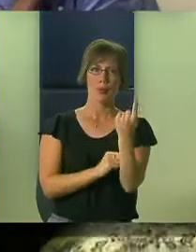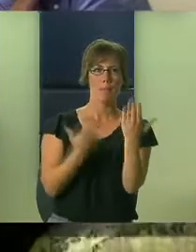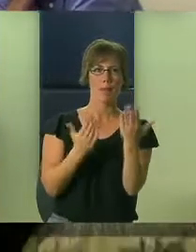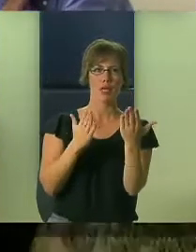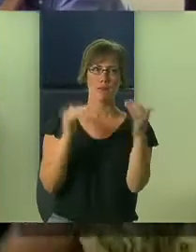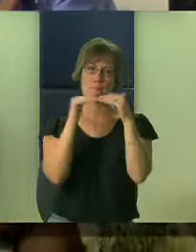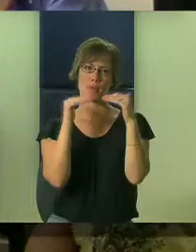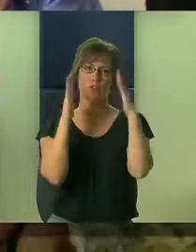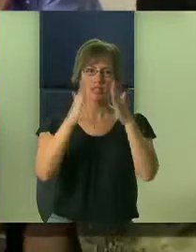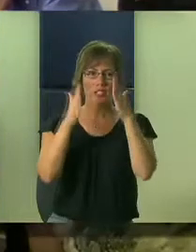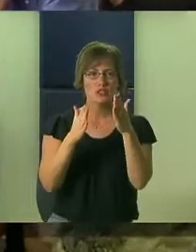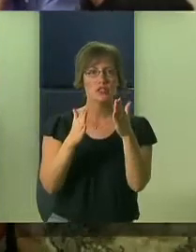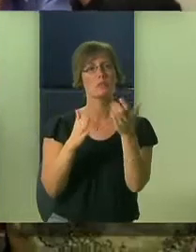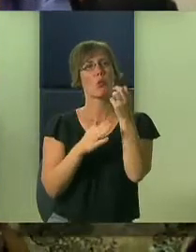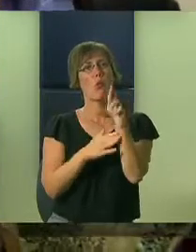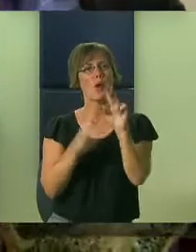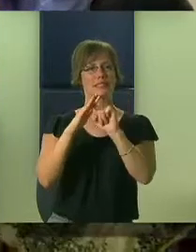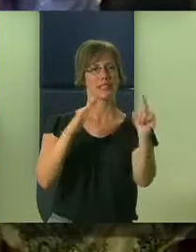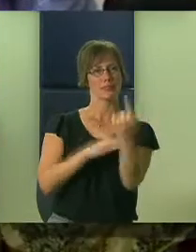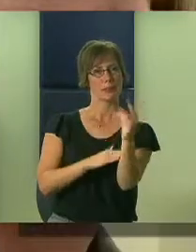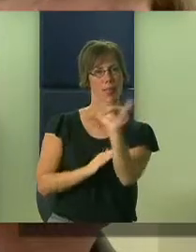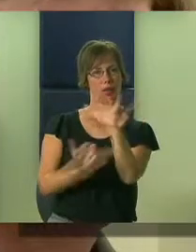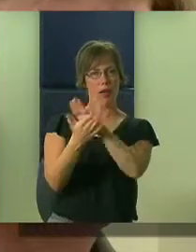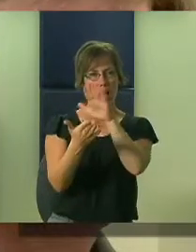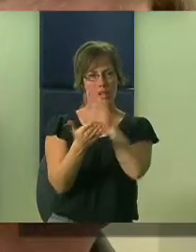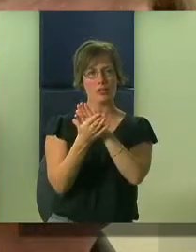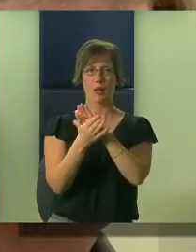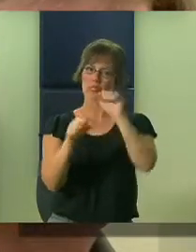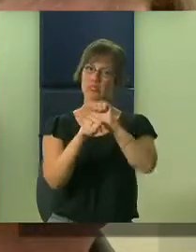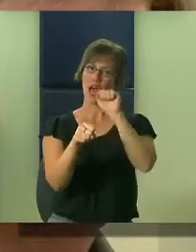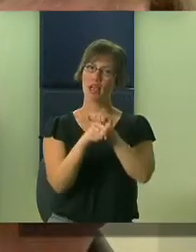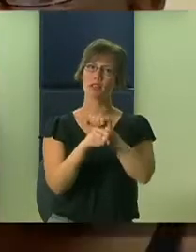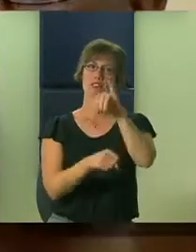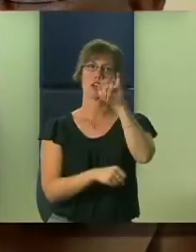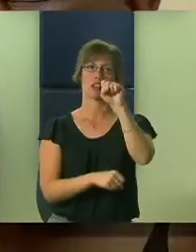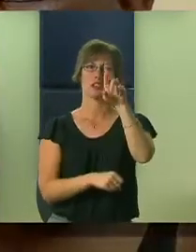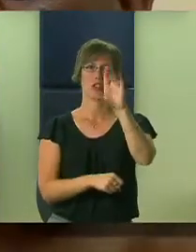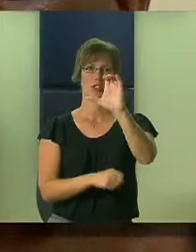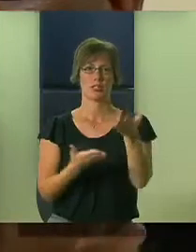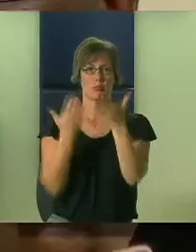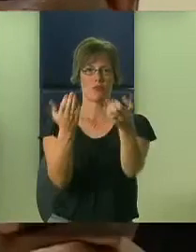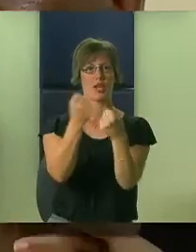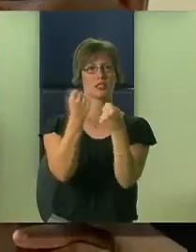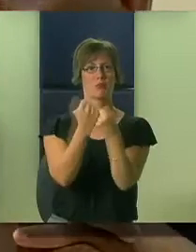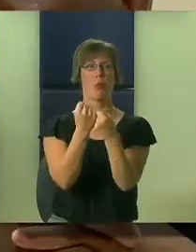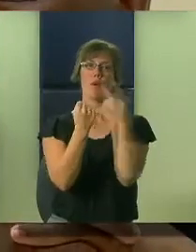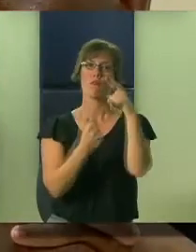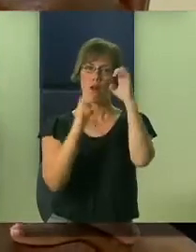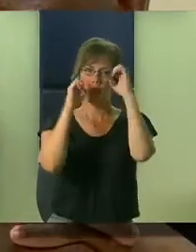the student may be trying to obtain something such as peer attention, or may be trying to escape something such as an academic